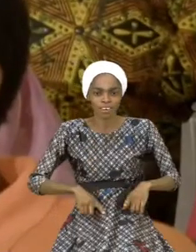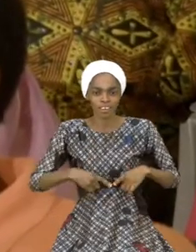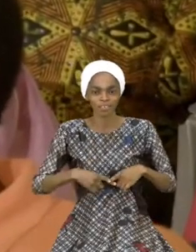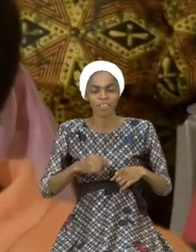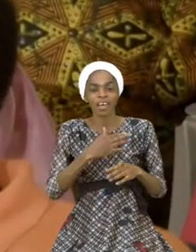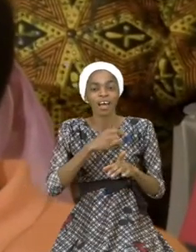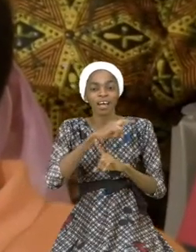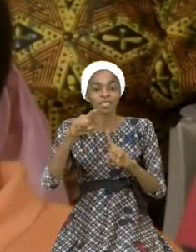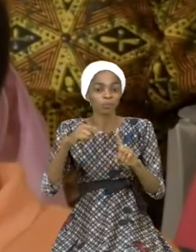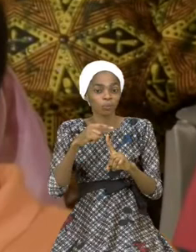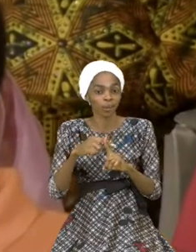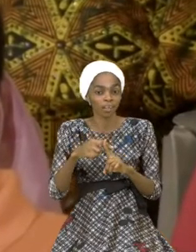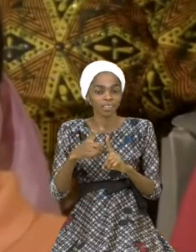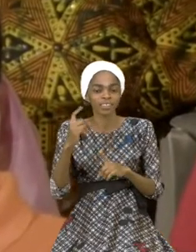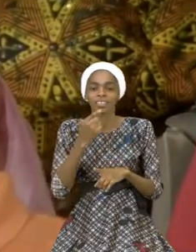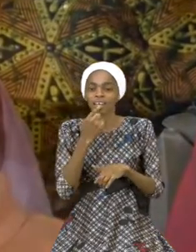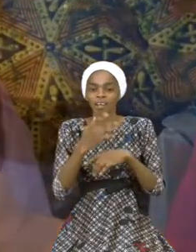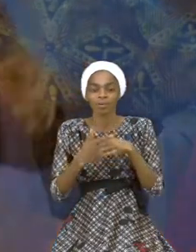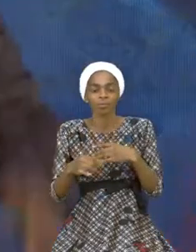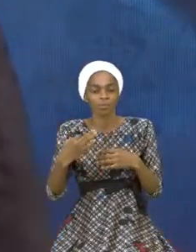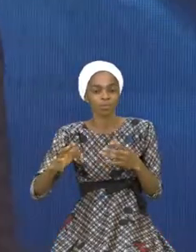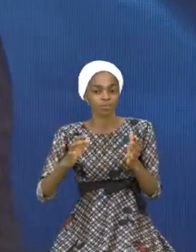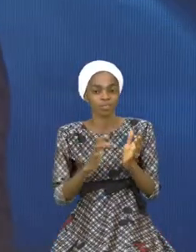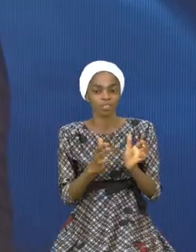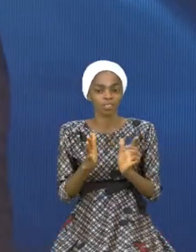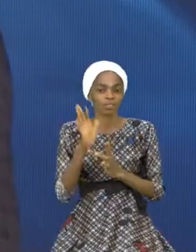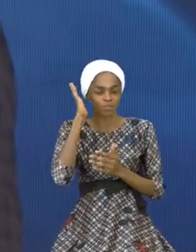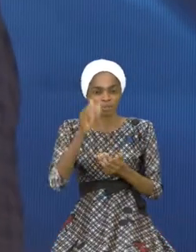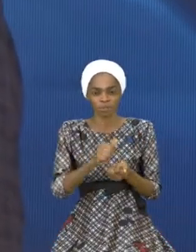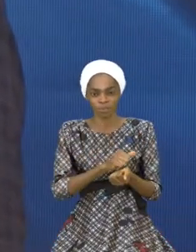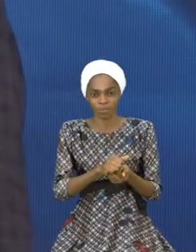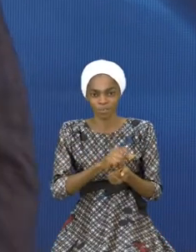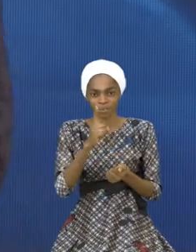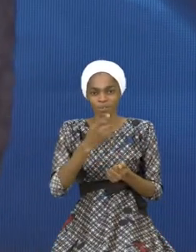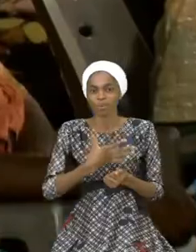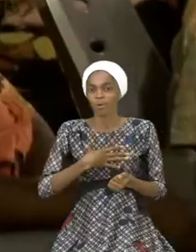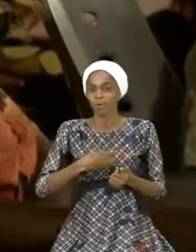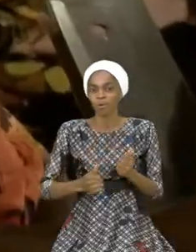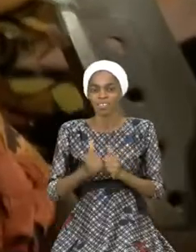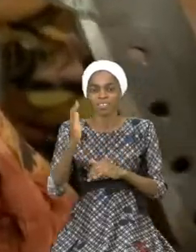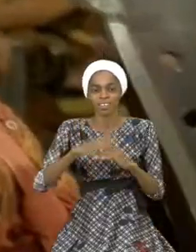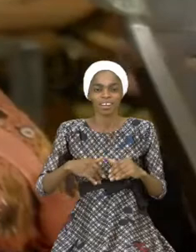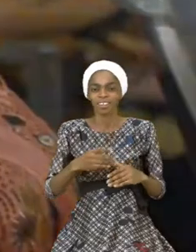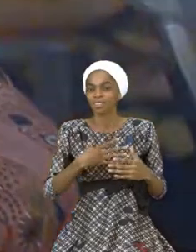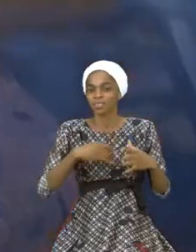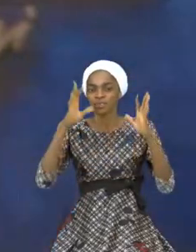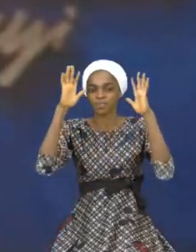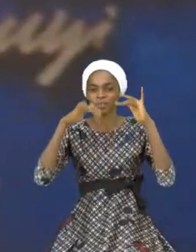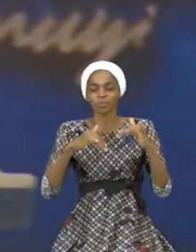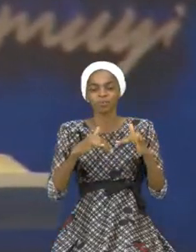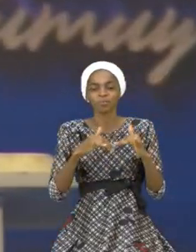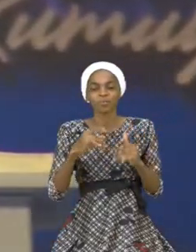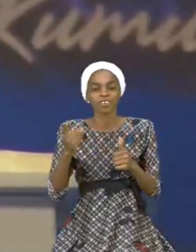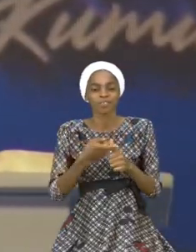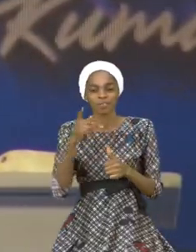when the blood of jesus will wash you white house no look at first peter